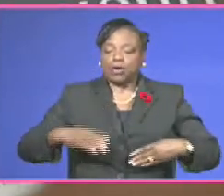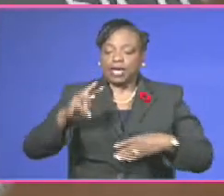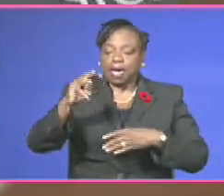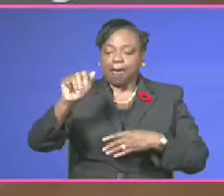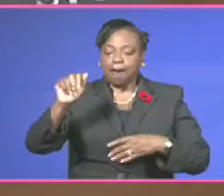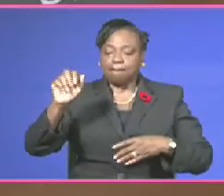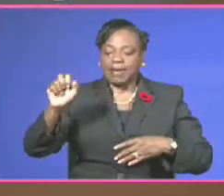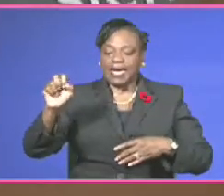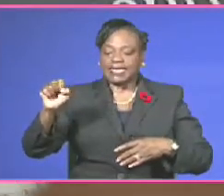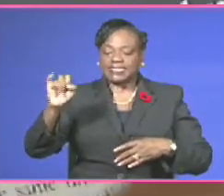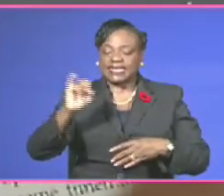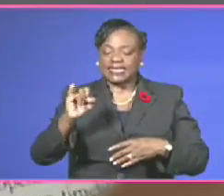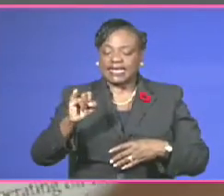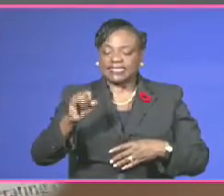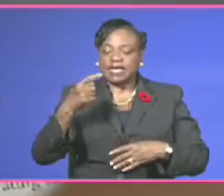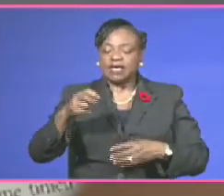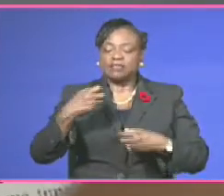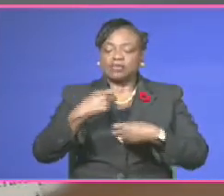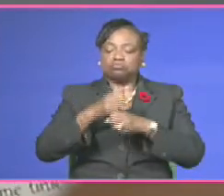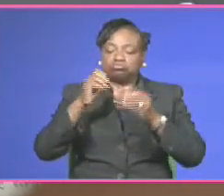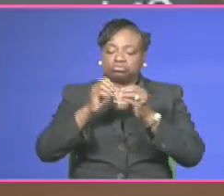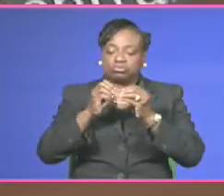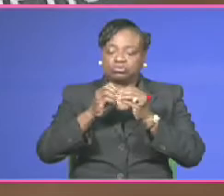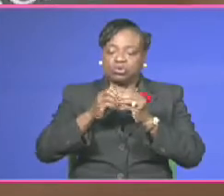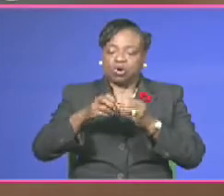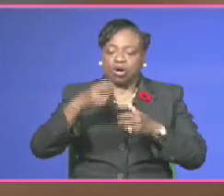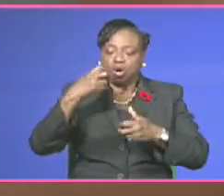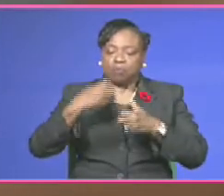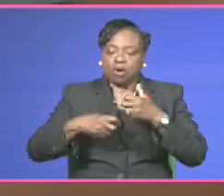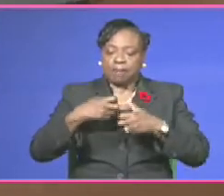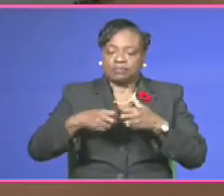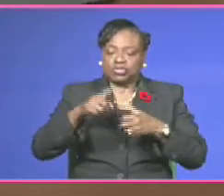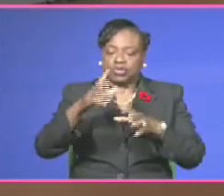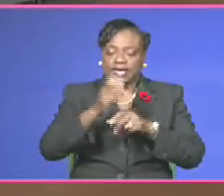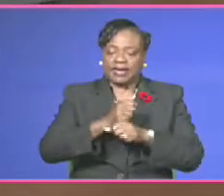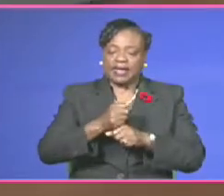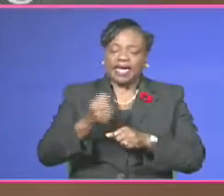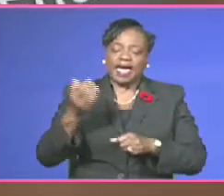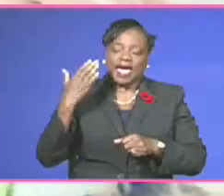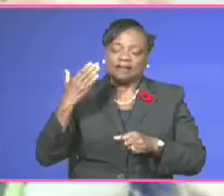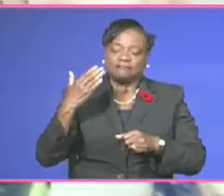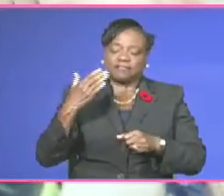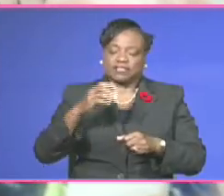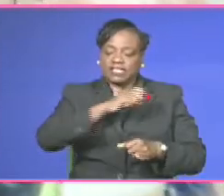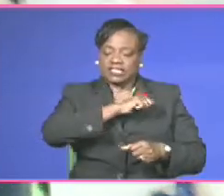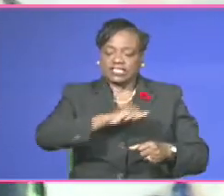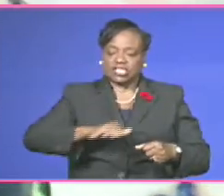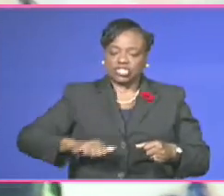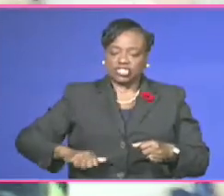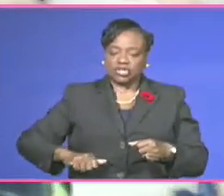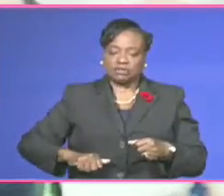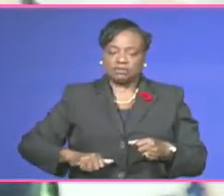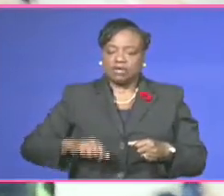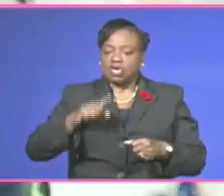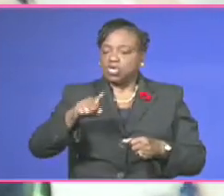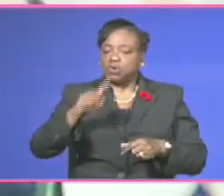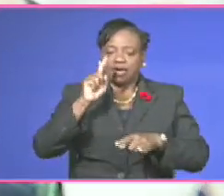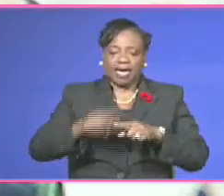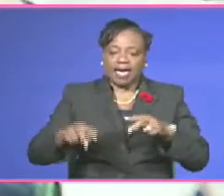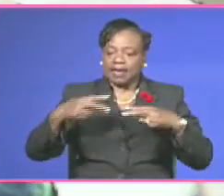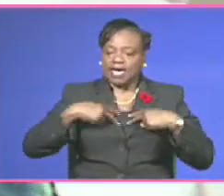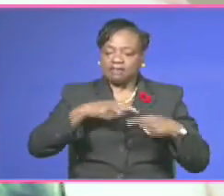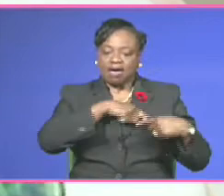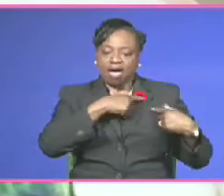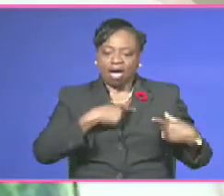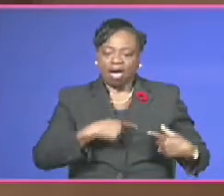is, the more complications you tend to get after surgery. You have to be somebody who has no cardiac disease, because heart